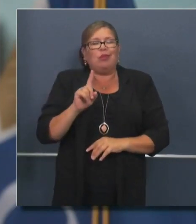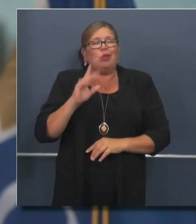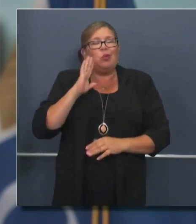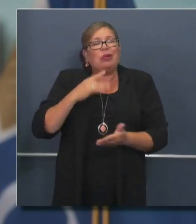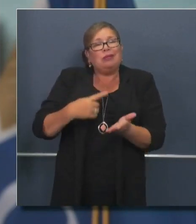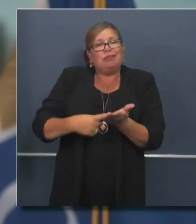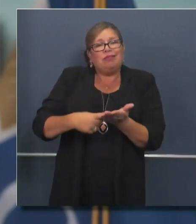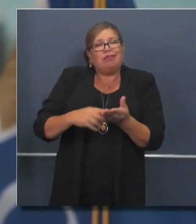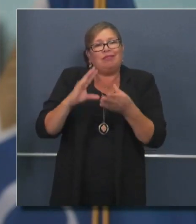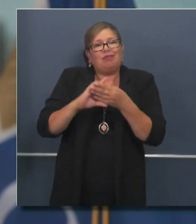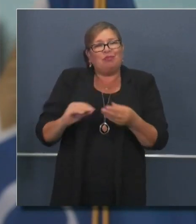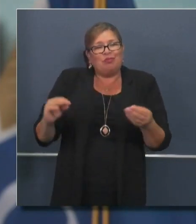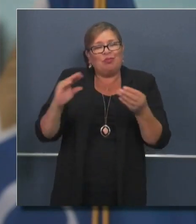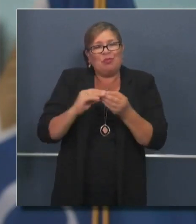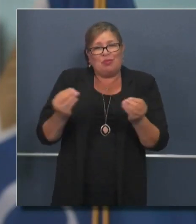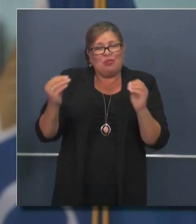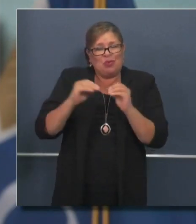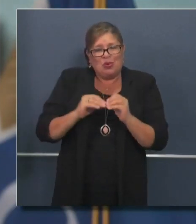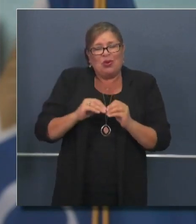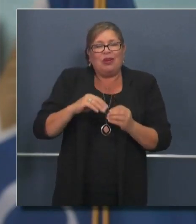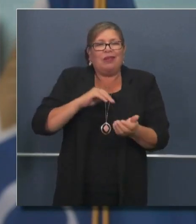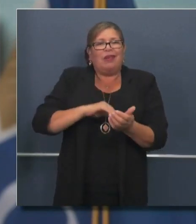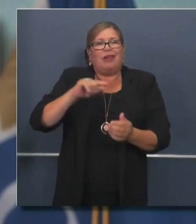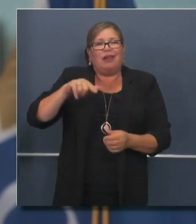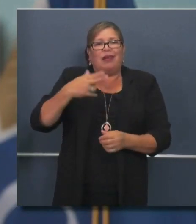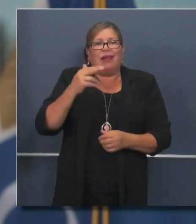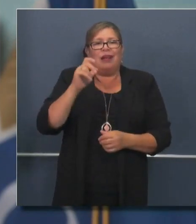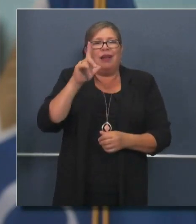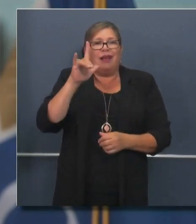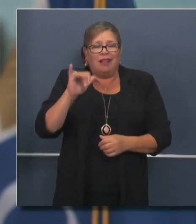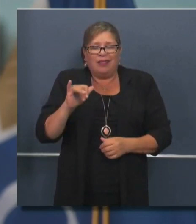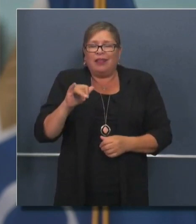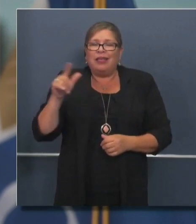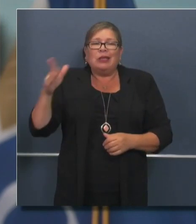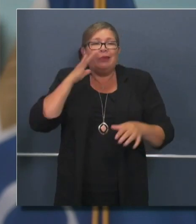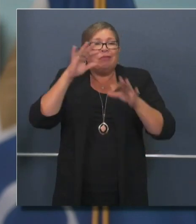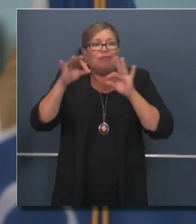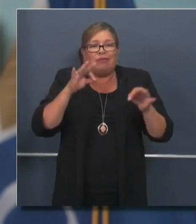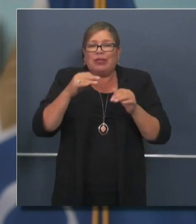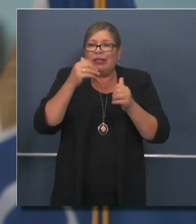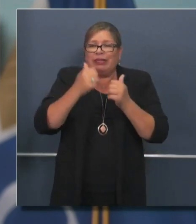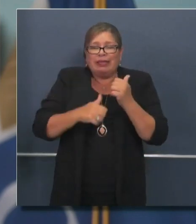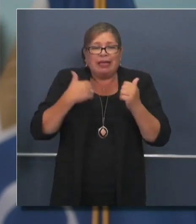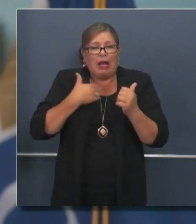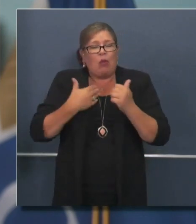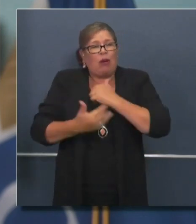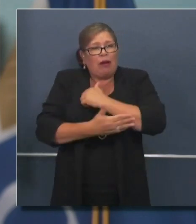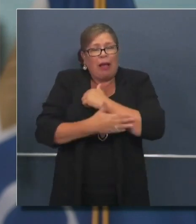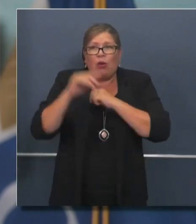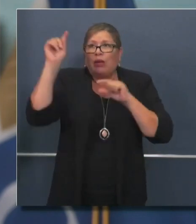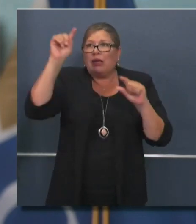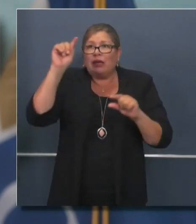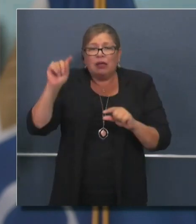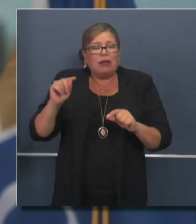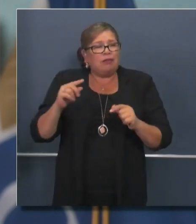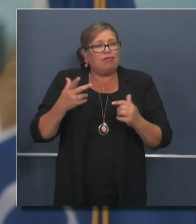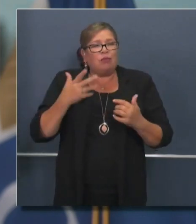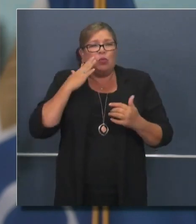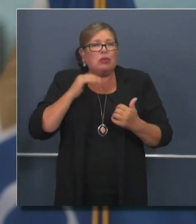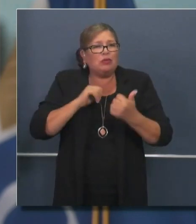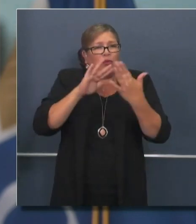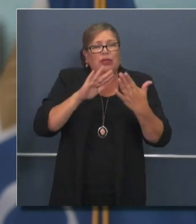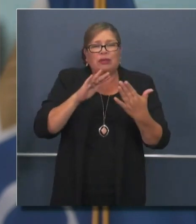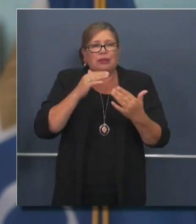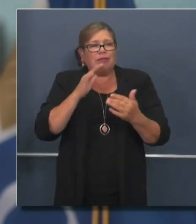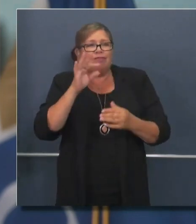his partnerships with counties, the differentiation within counties, and our individual and collective approach to addressing the unique characteristics and